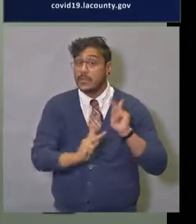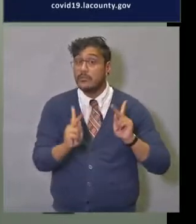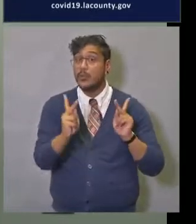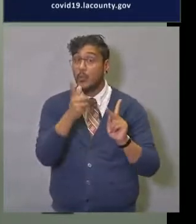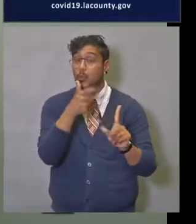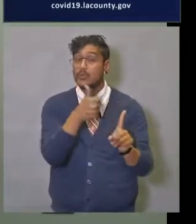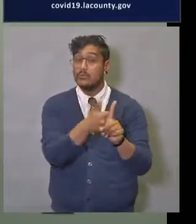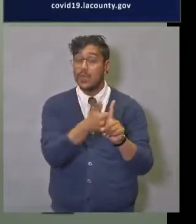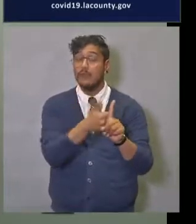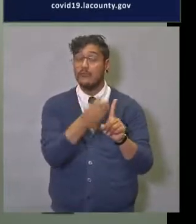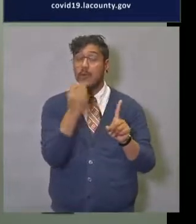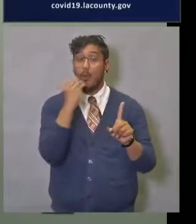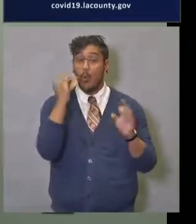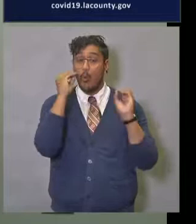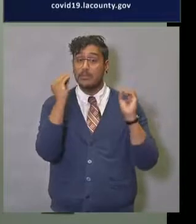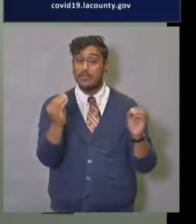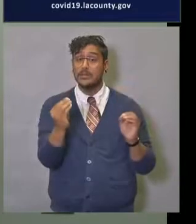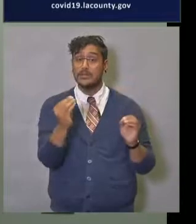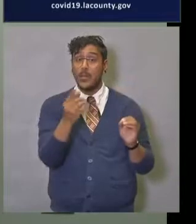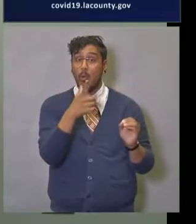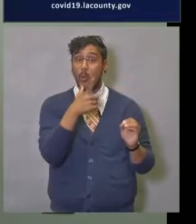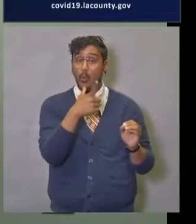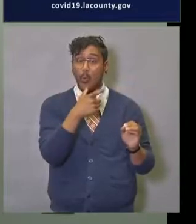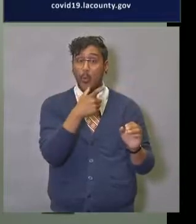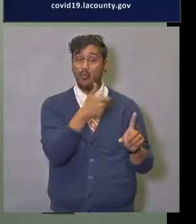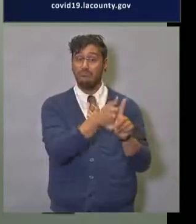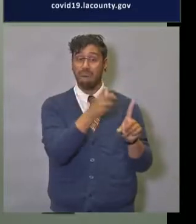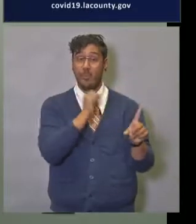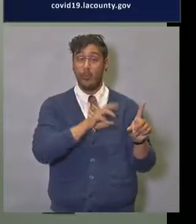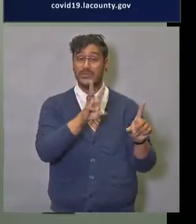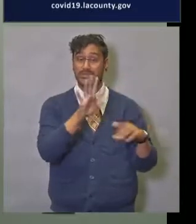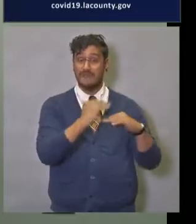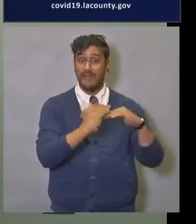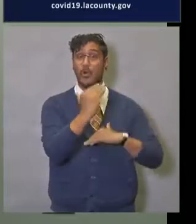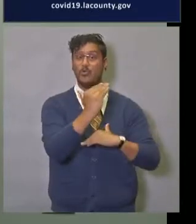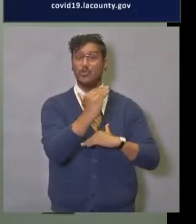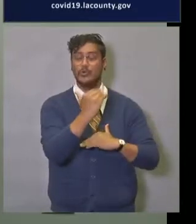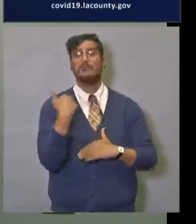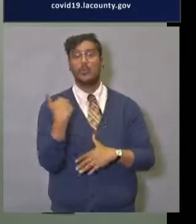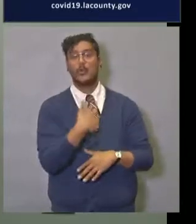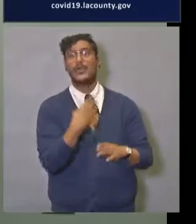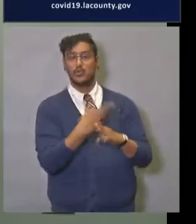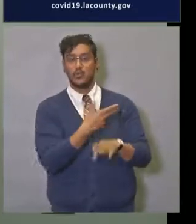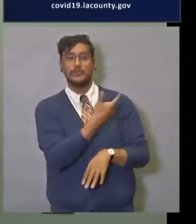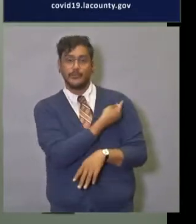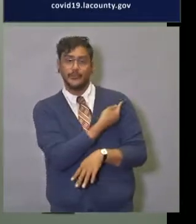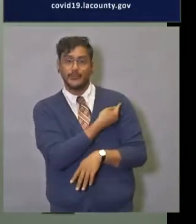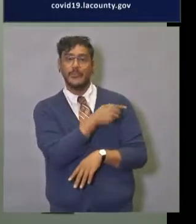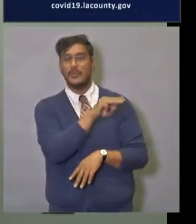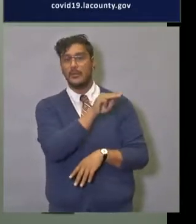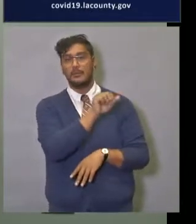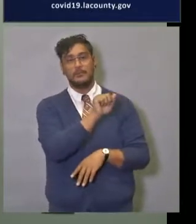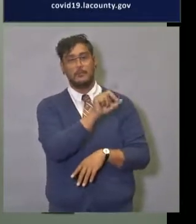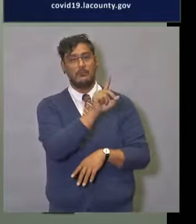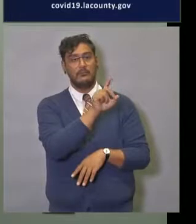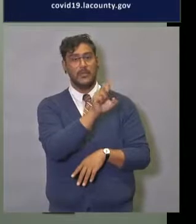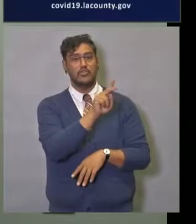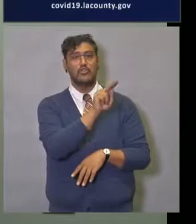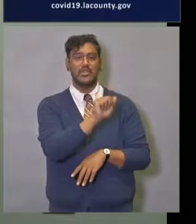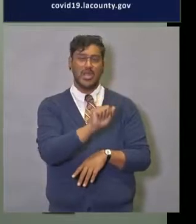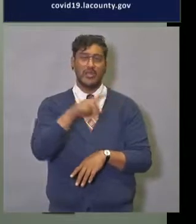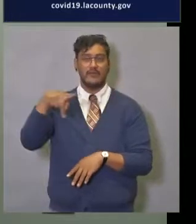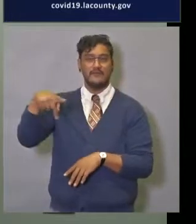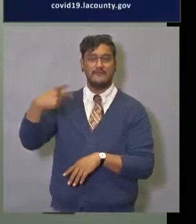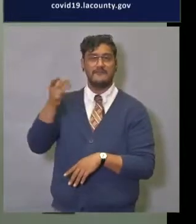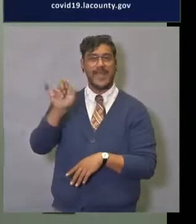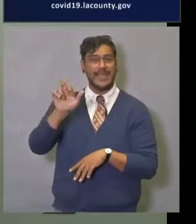who are 65 and older, and we are using the vaccines that we have available. It's either Moderna or it's Pfizer. I know Dr.